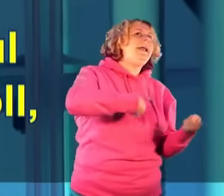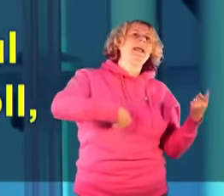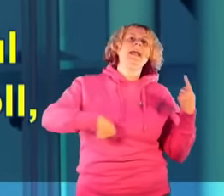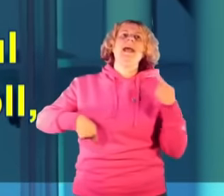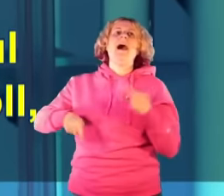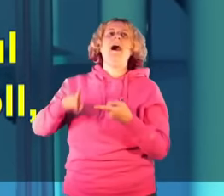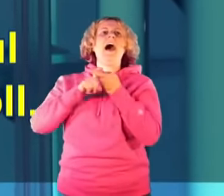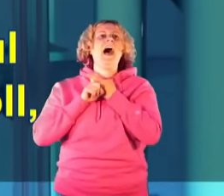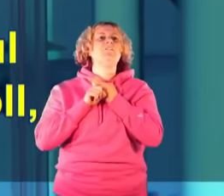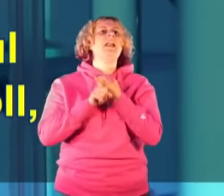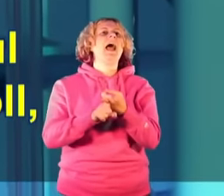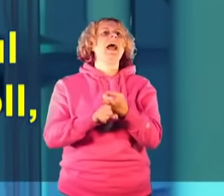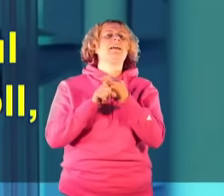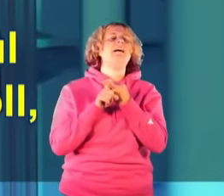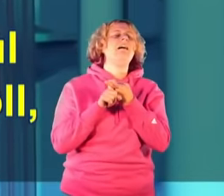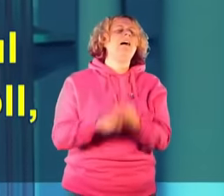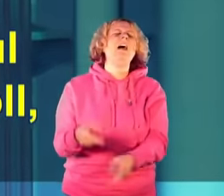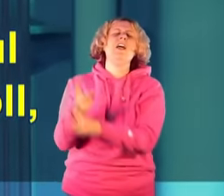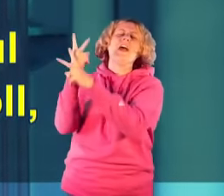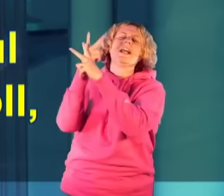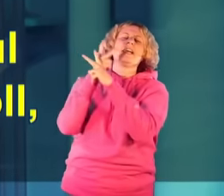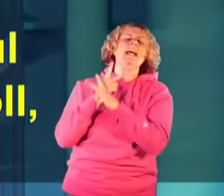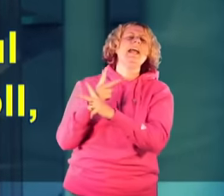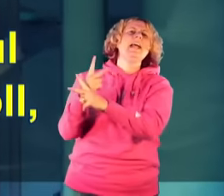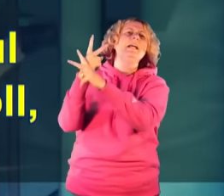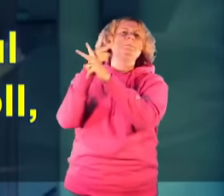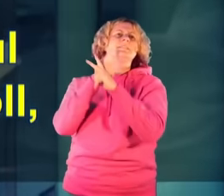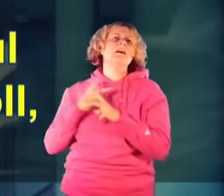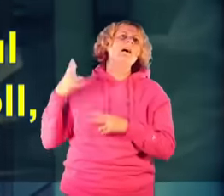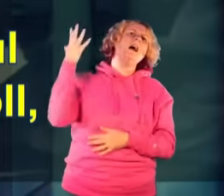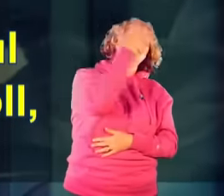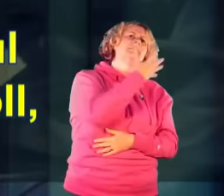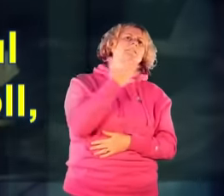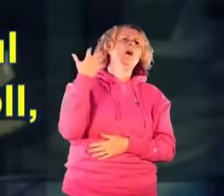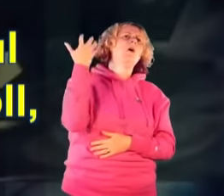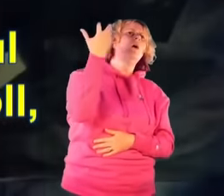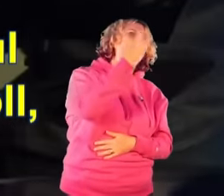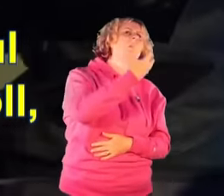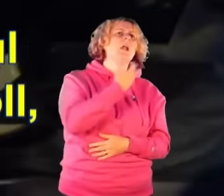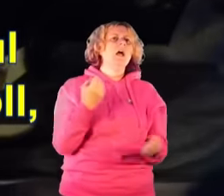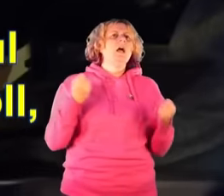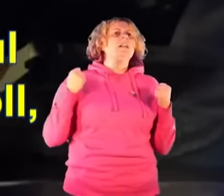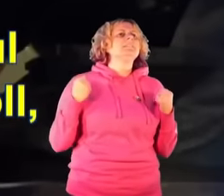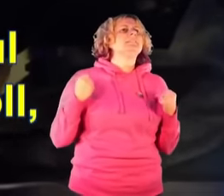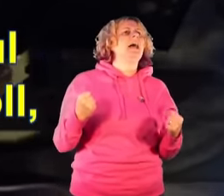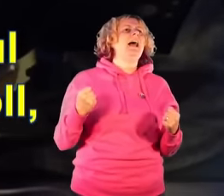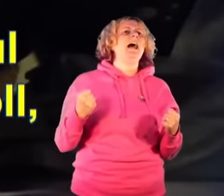holds. We have an anchor that keeps the soul